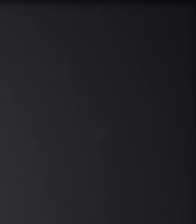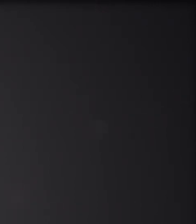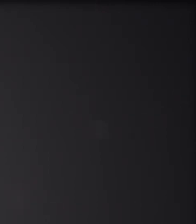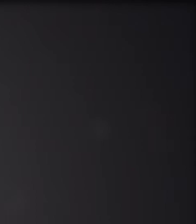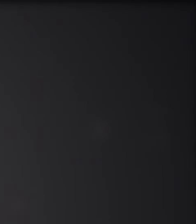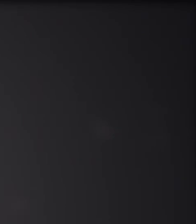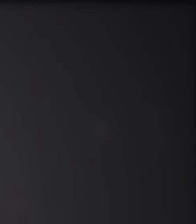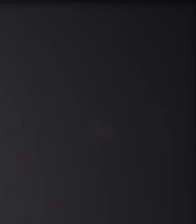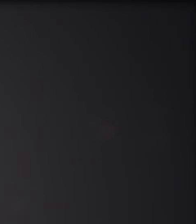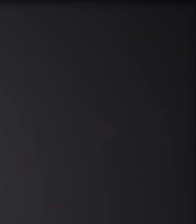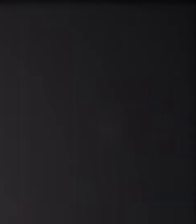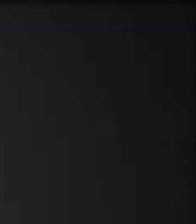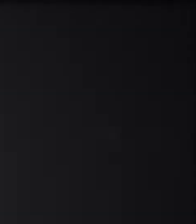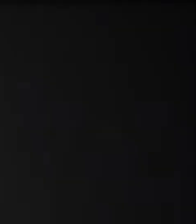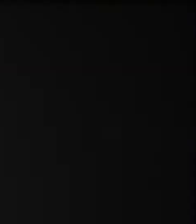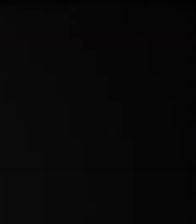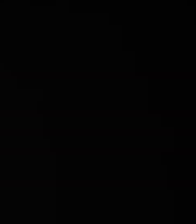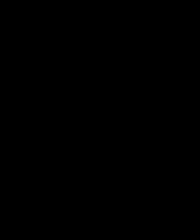cupertino.org/coronavirus.